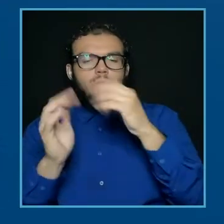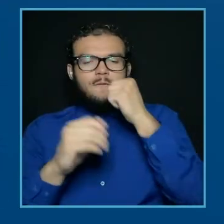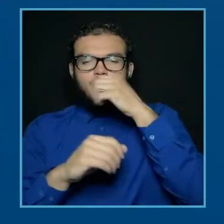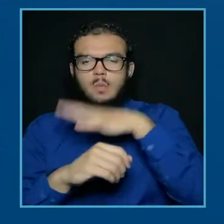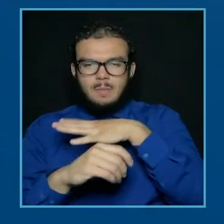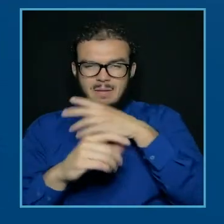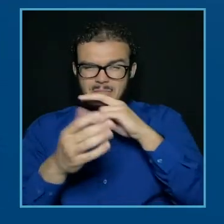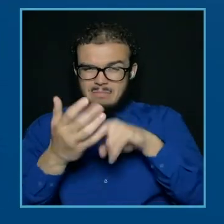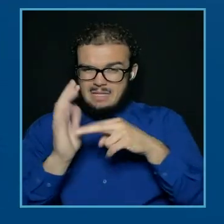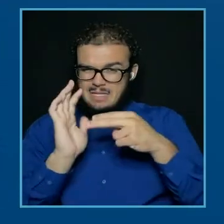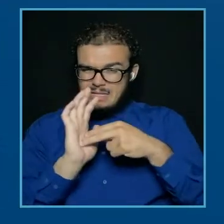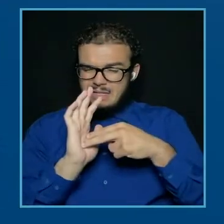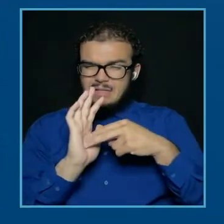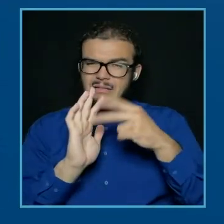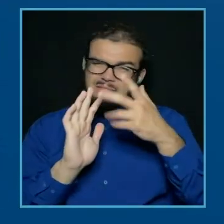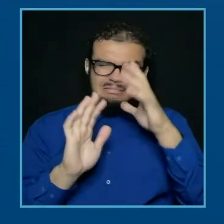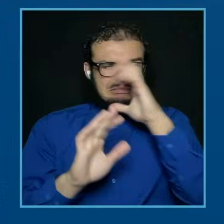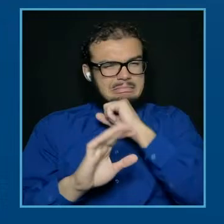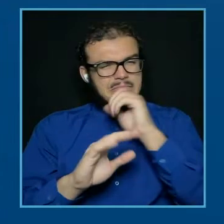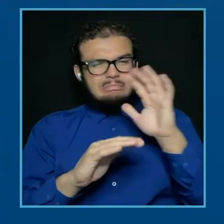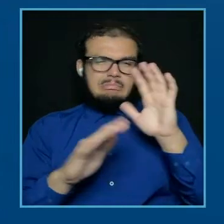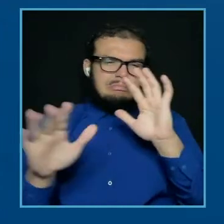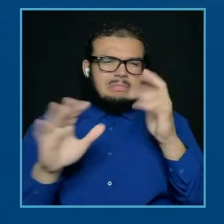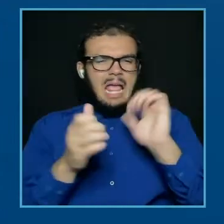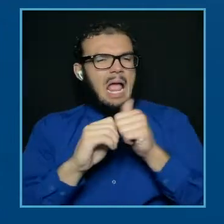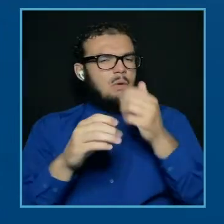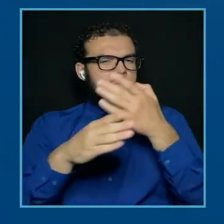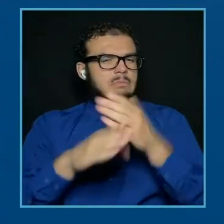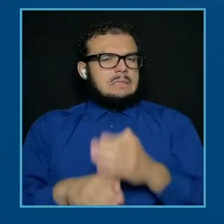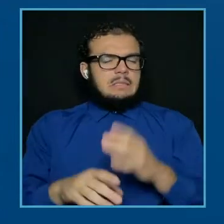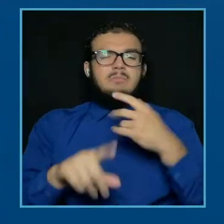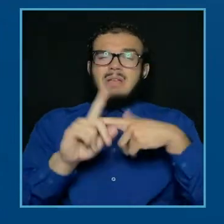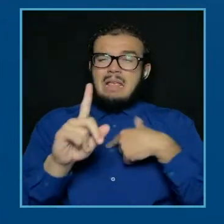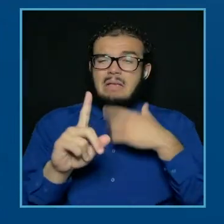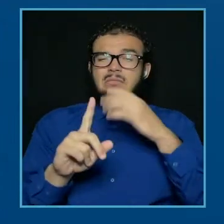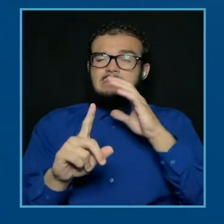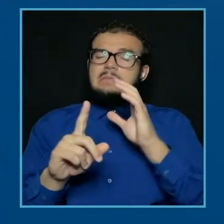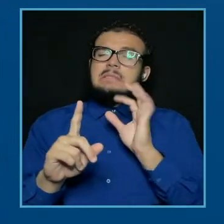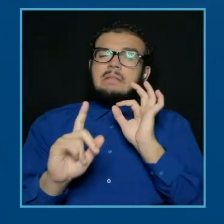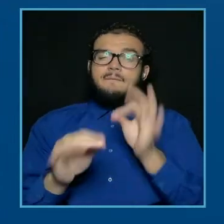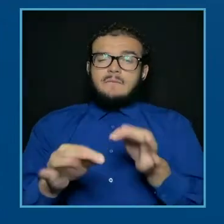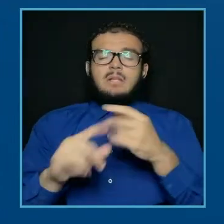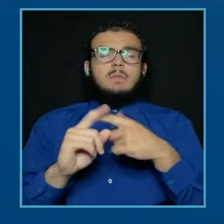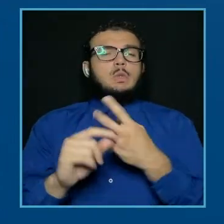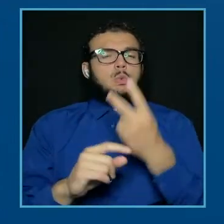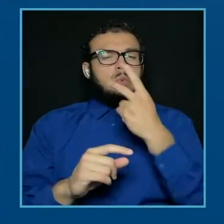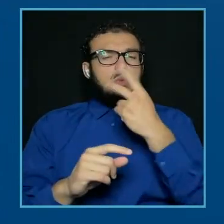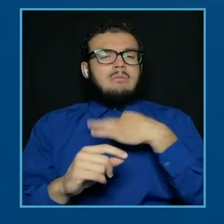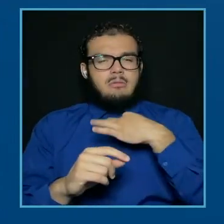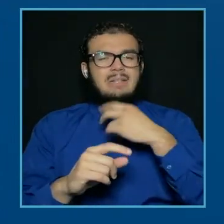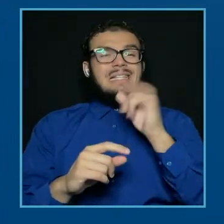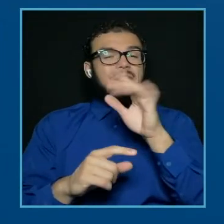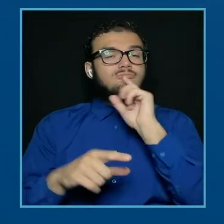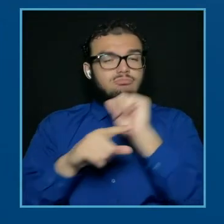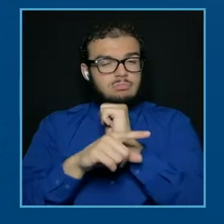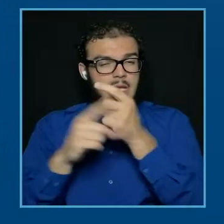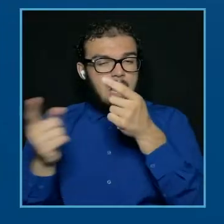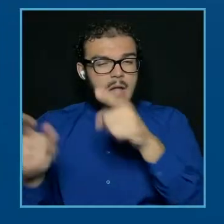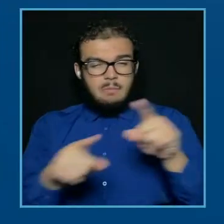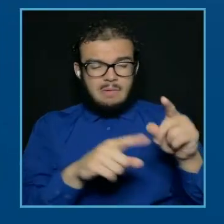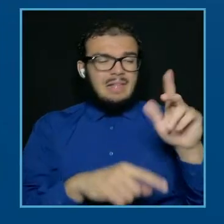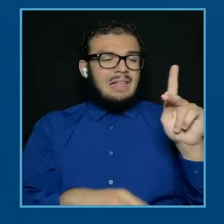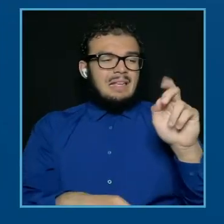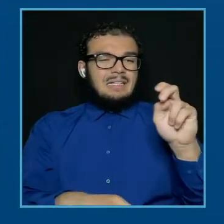have, we can guess about how that would split out, but almost certainly the two candidates, if that had happened, Kenyatta